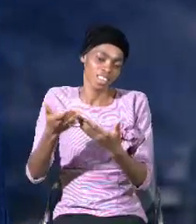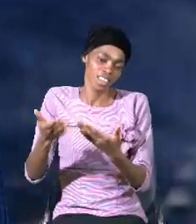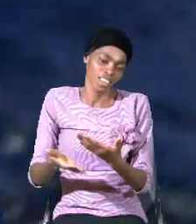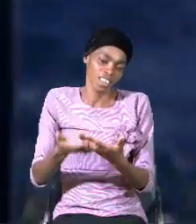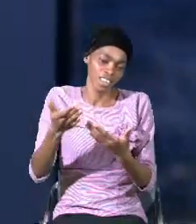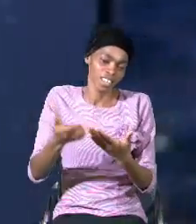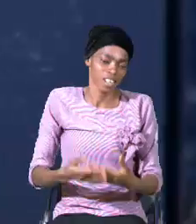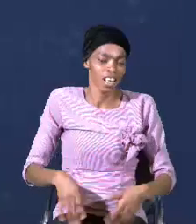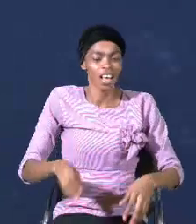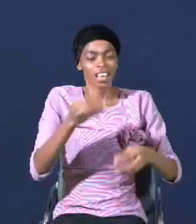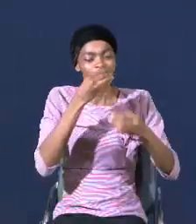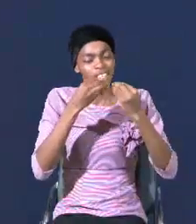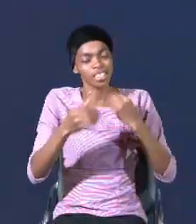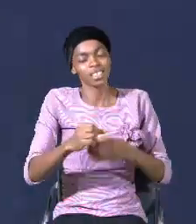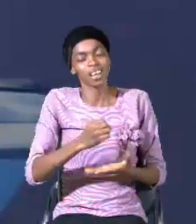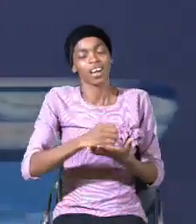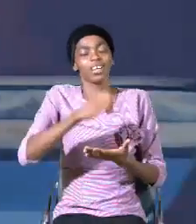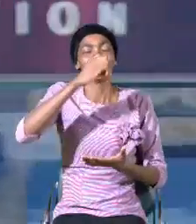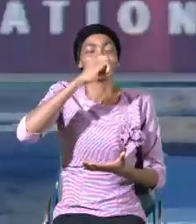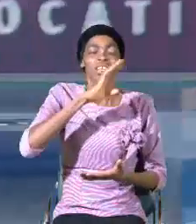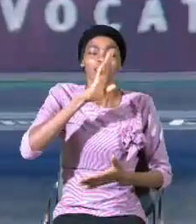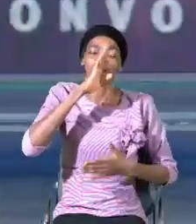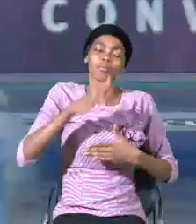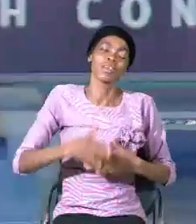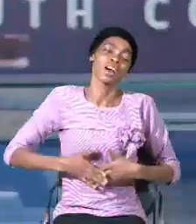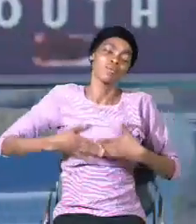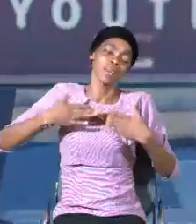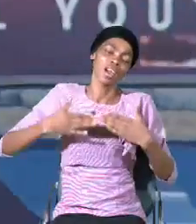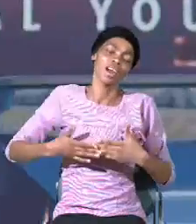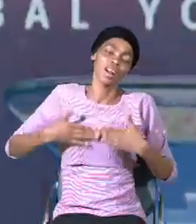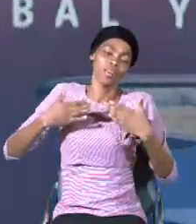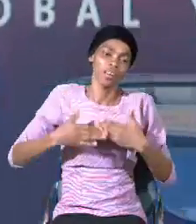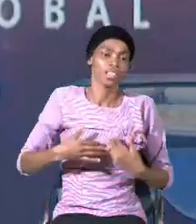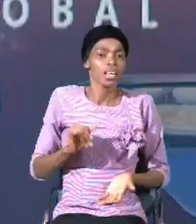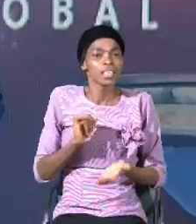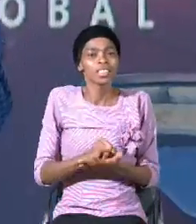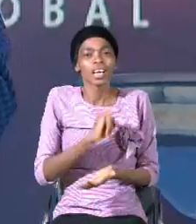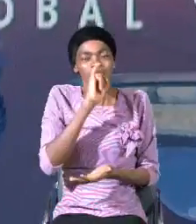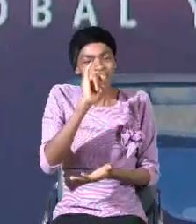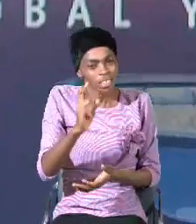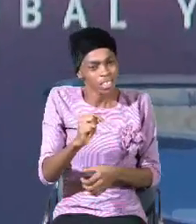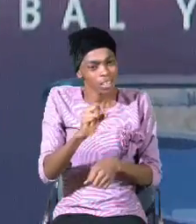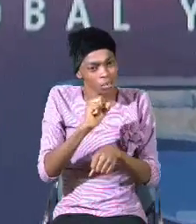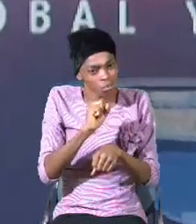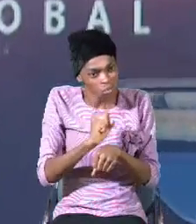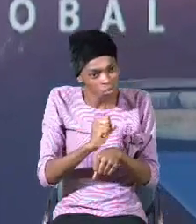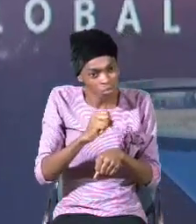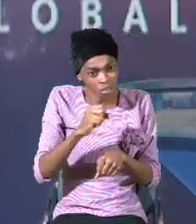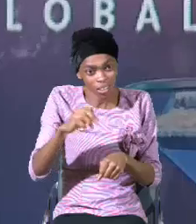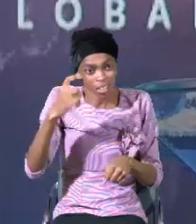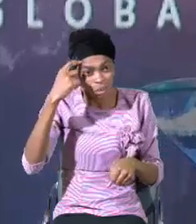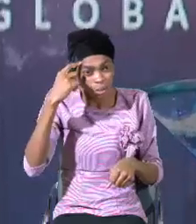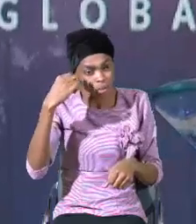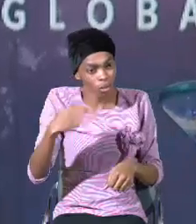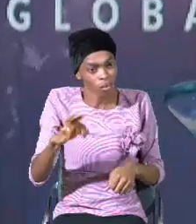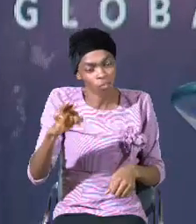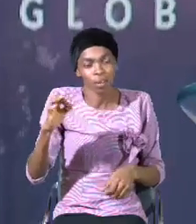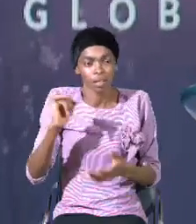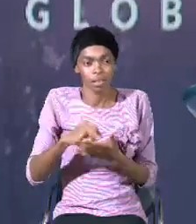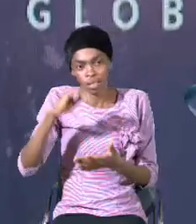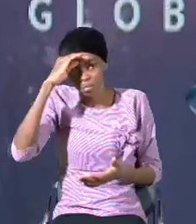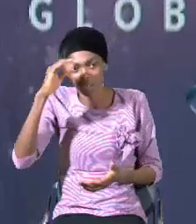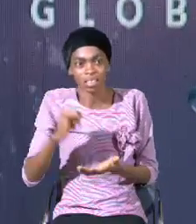and be merry. Eat and drink, and be merry. That's a one-man party. He had this intention,